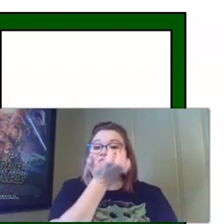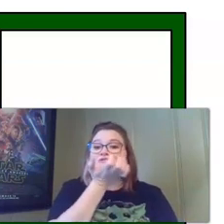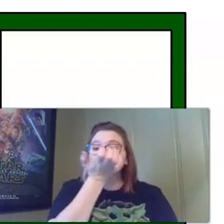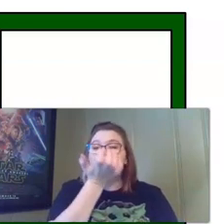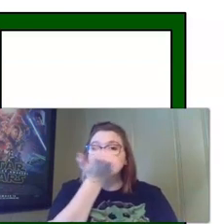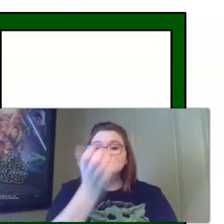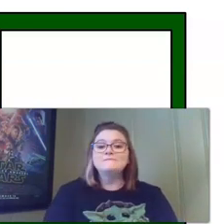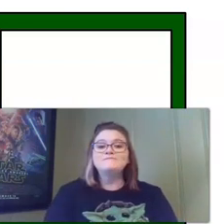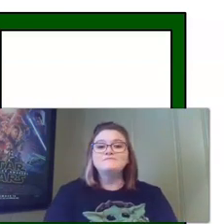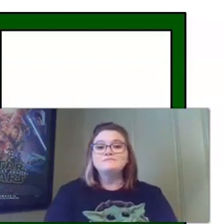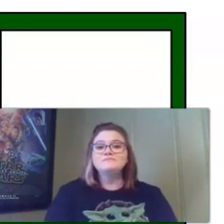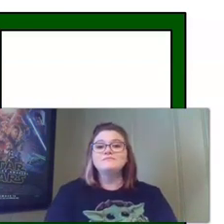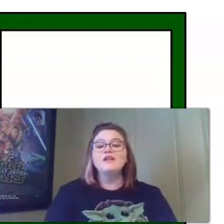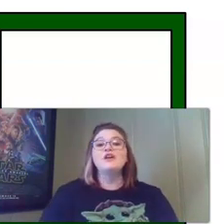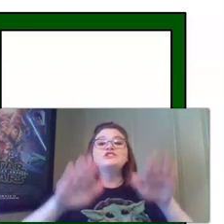Grass. Grass.